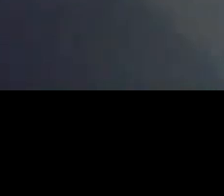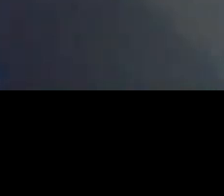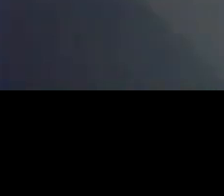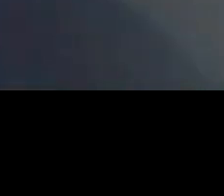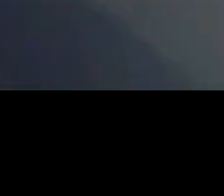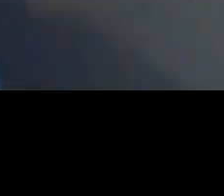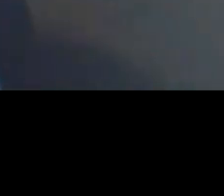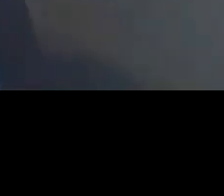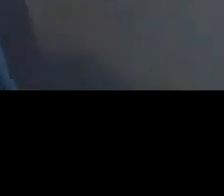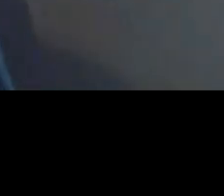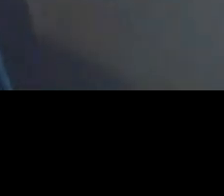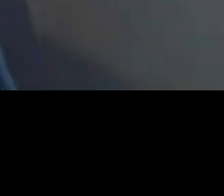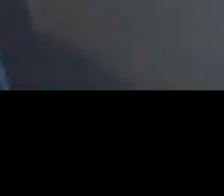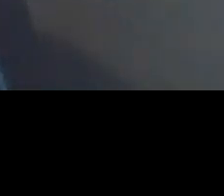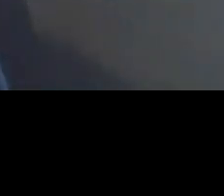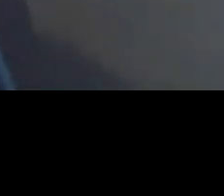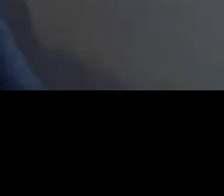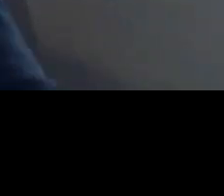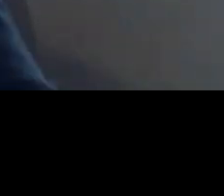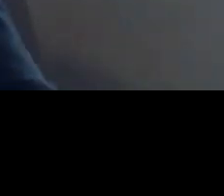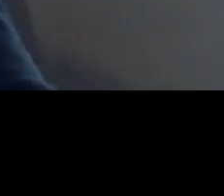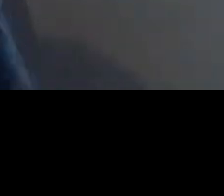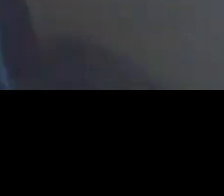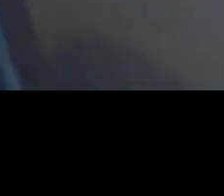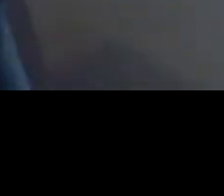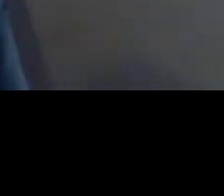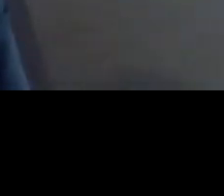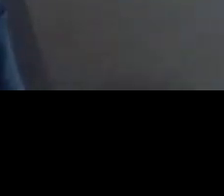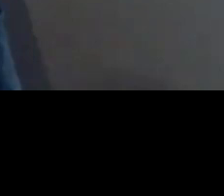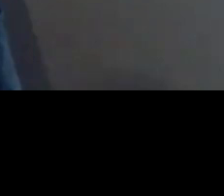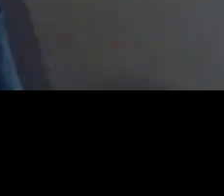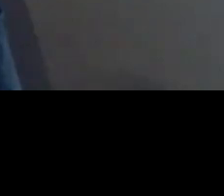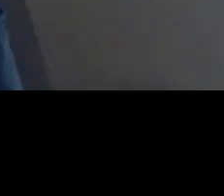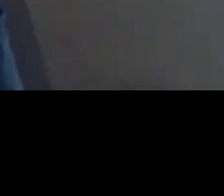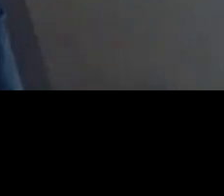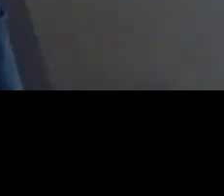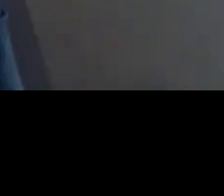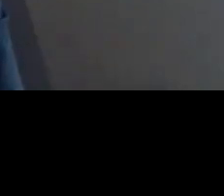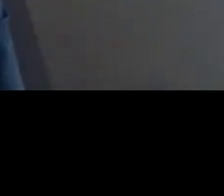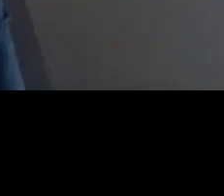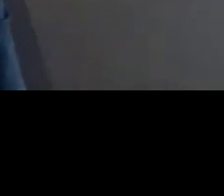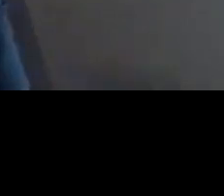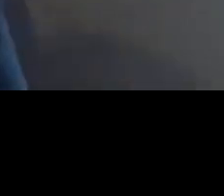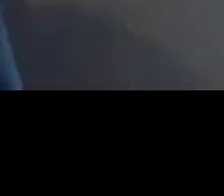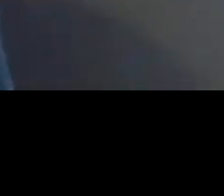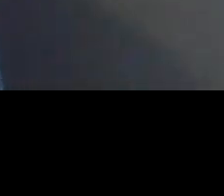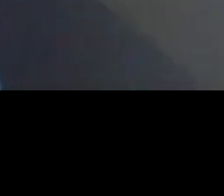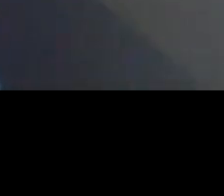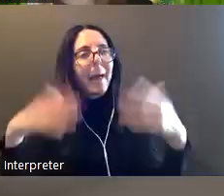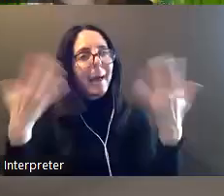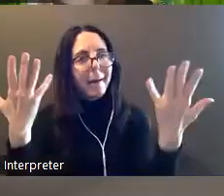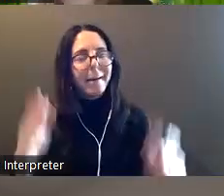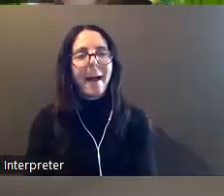Okay. There always has to be some technical Of course